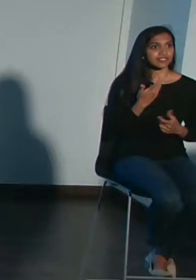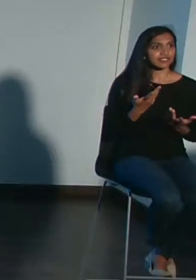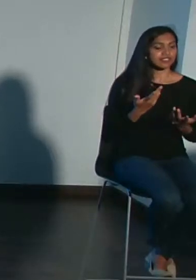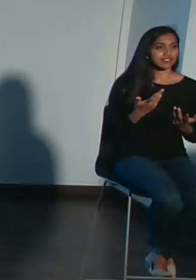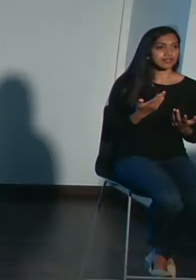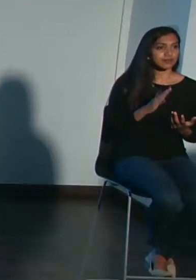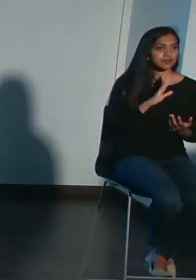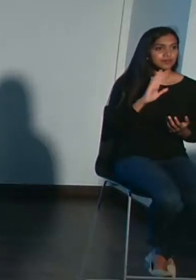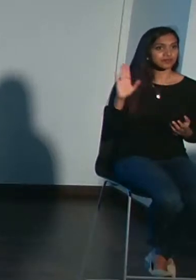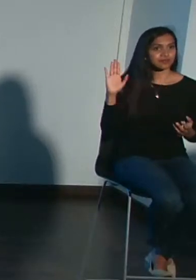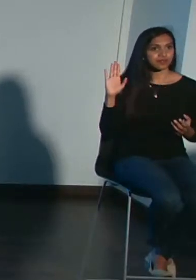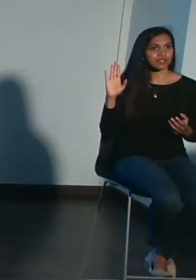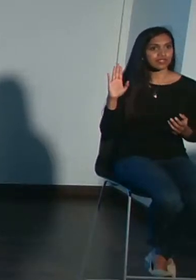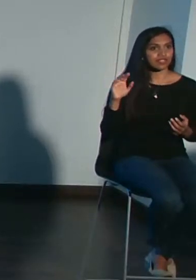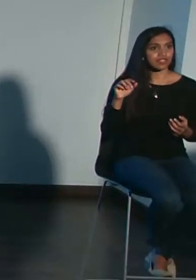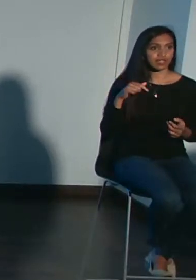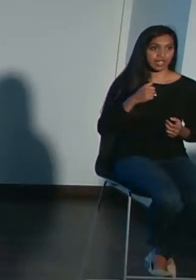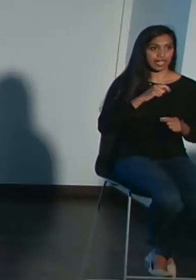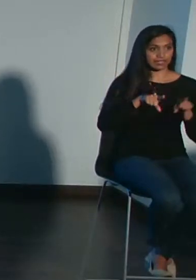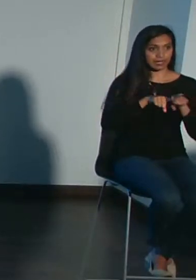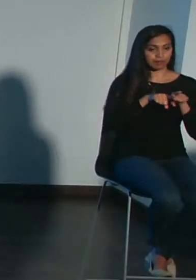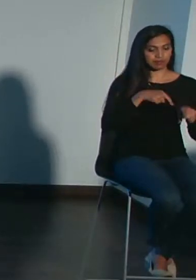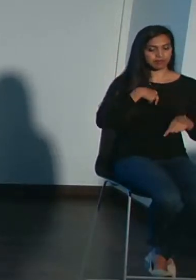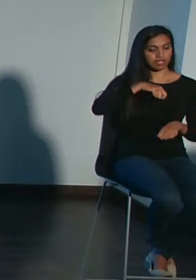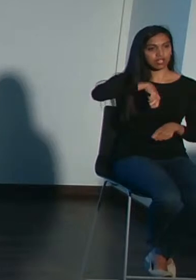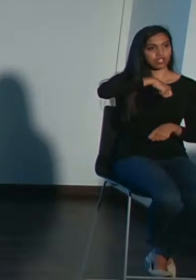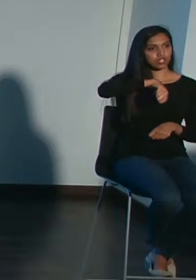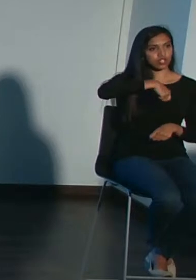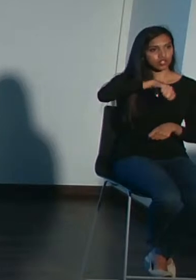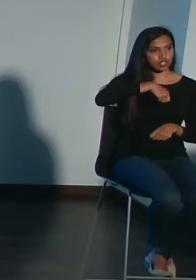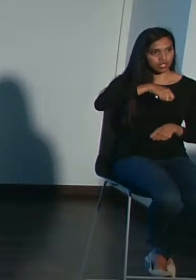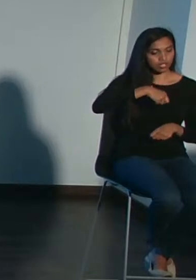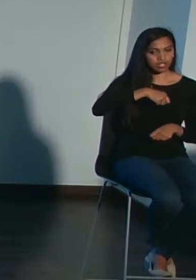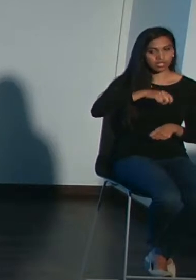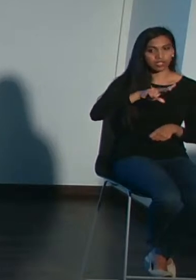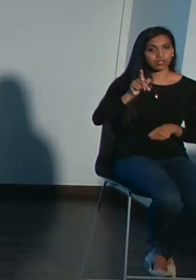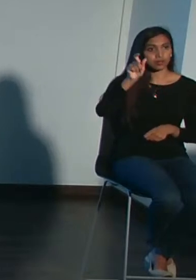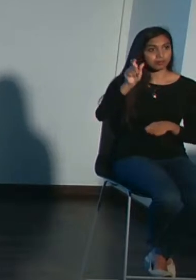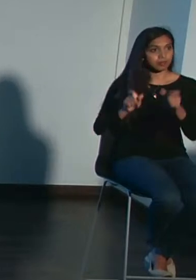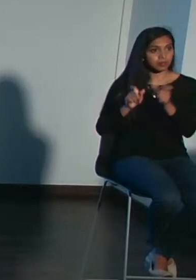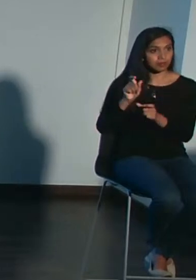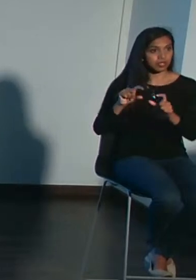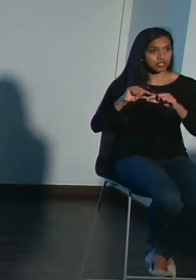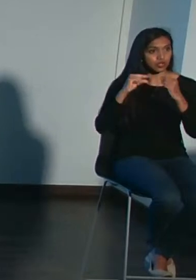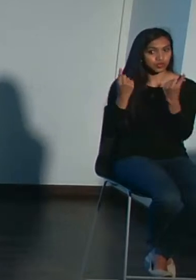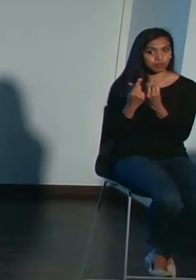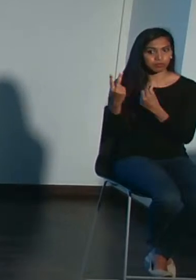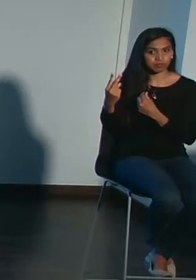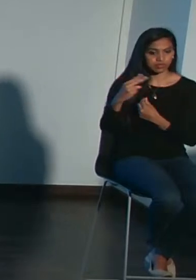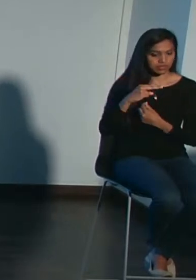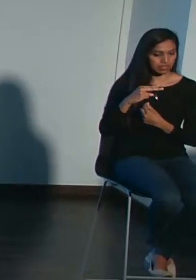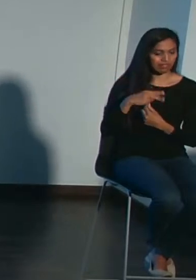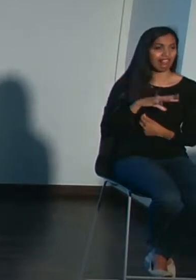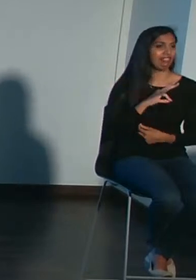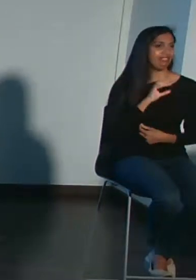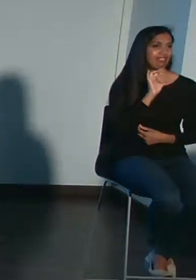I think it's different when you are putting stuff out there, and then maybe it's a much smaller and very different group of people who come to see it. Largely